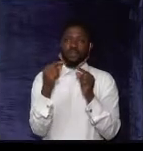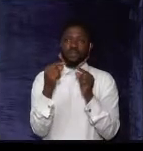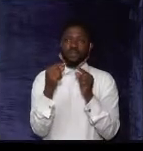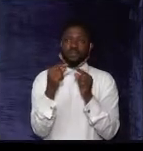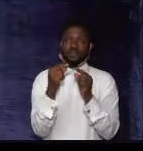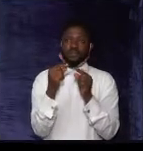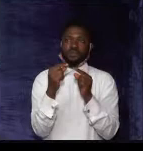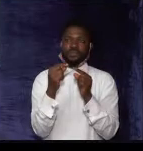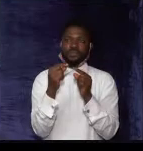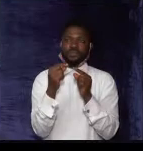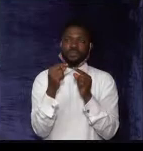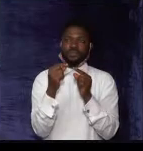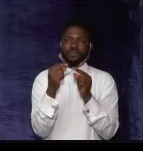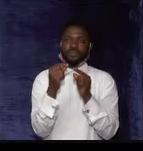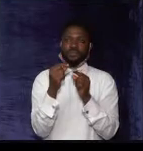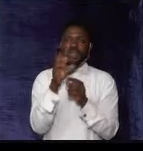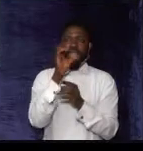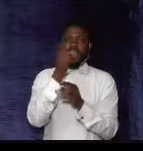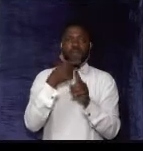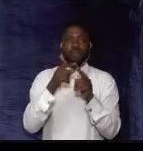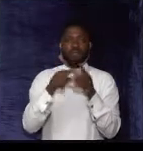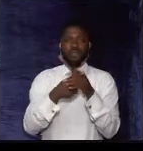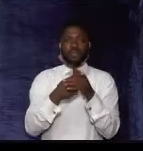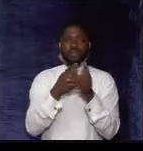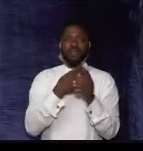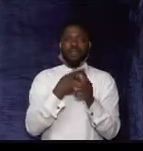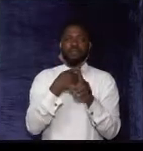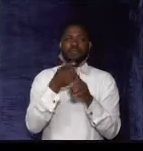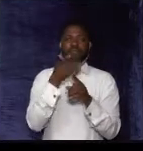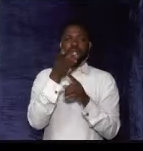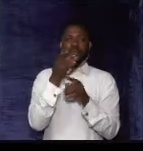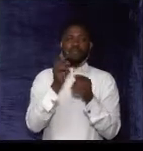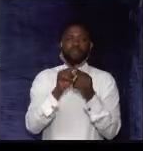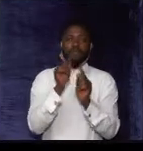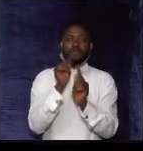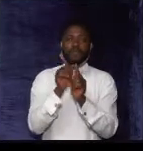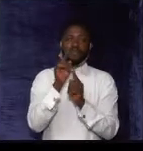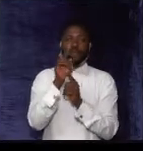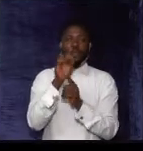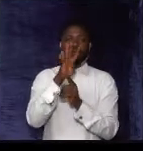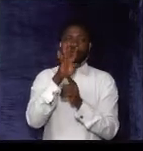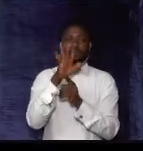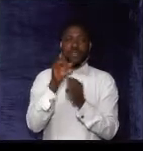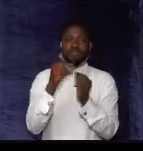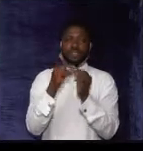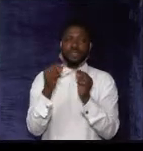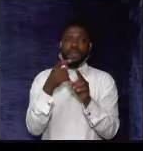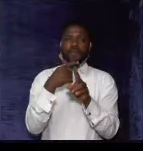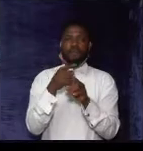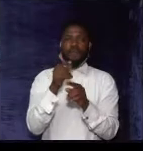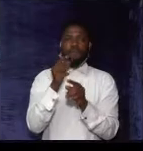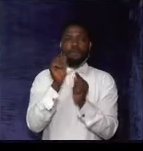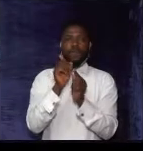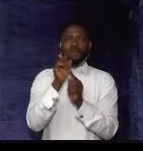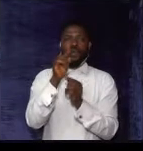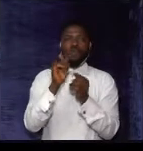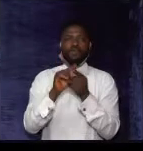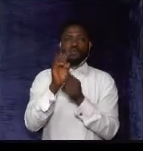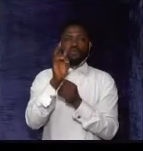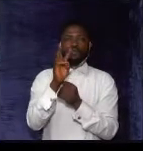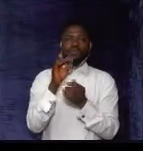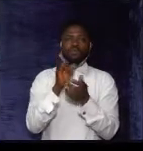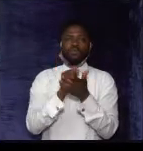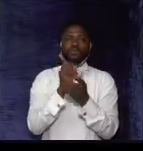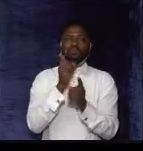S here for starting point. So now from here to point 1, I get 45 degrees. From point 1 to